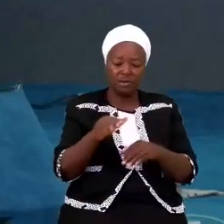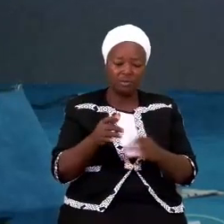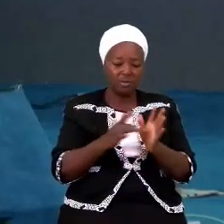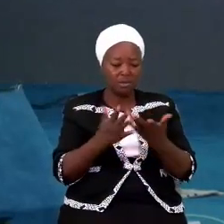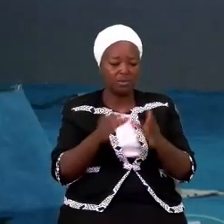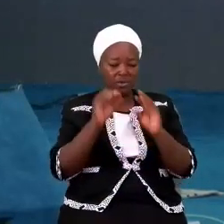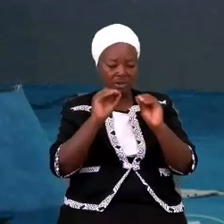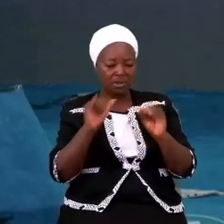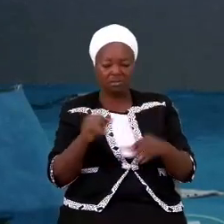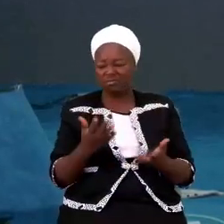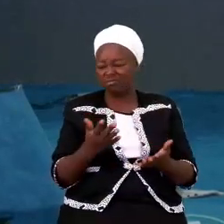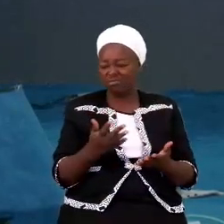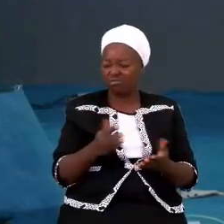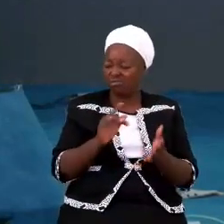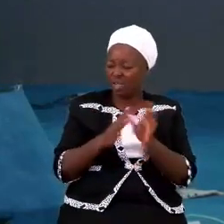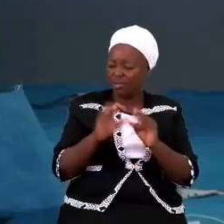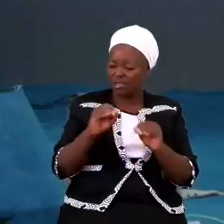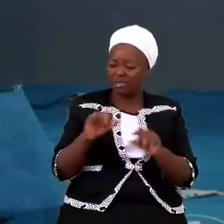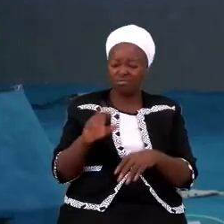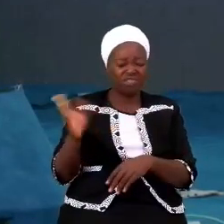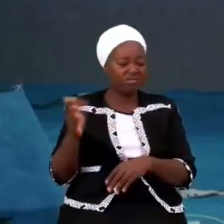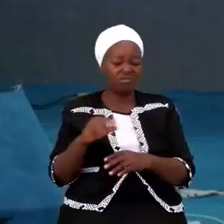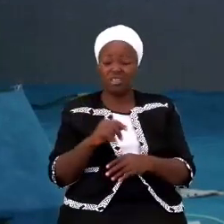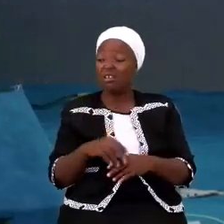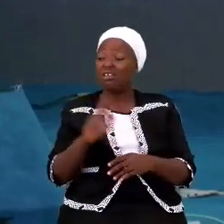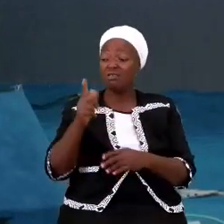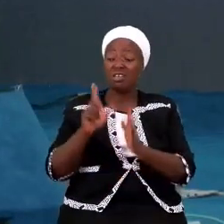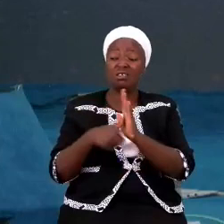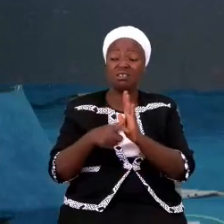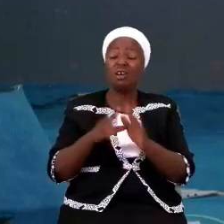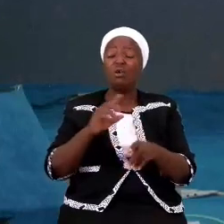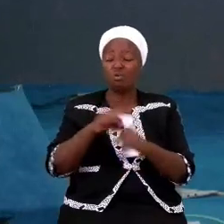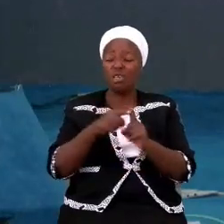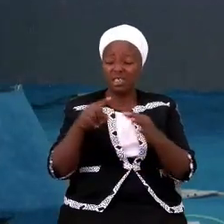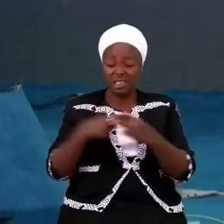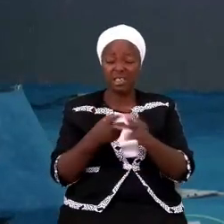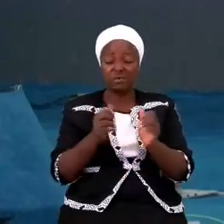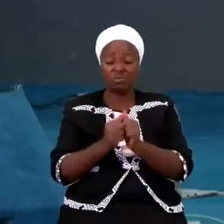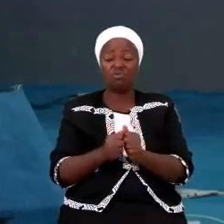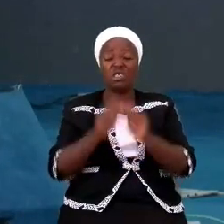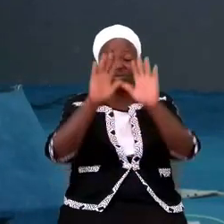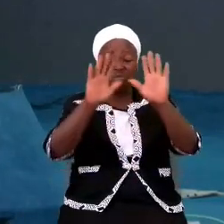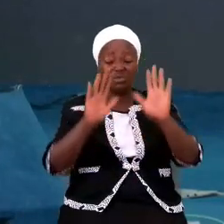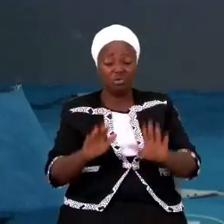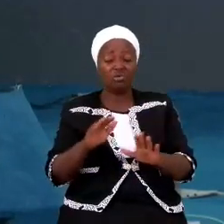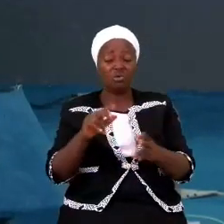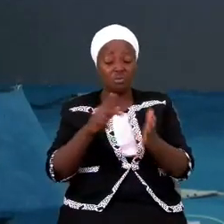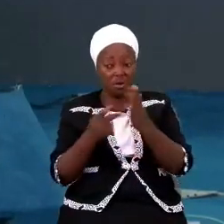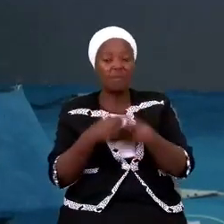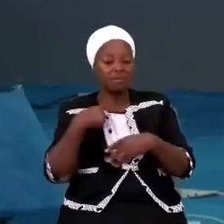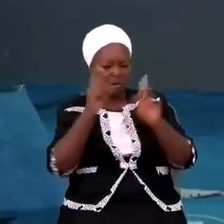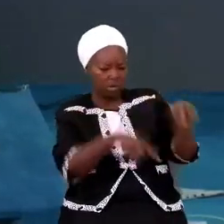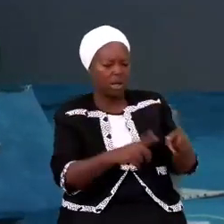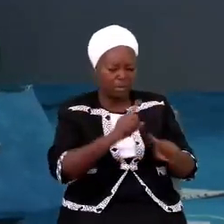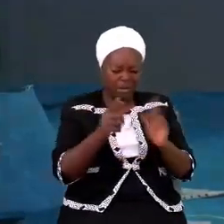power of faith. And the power that makes a decree. And God will rain the blessings down.